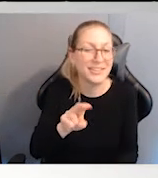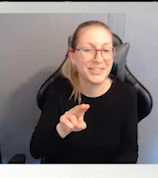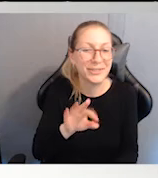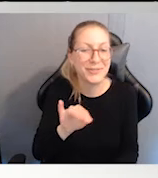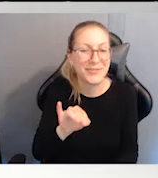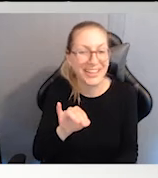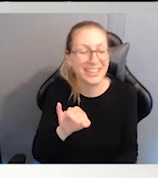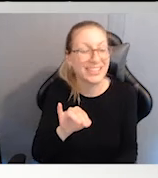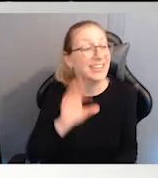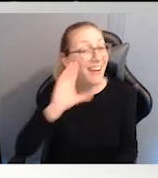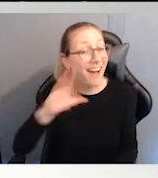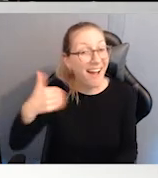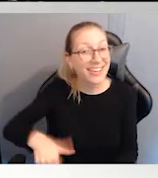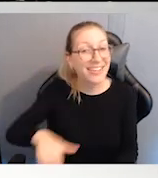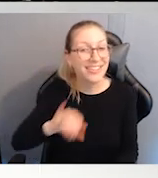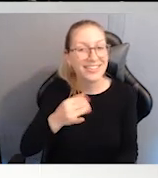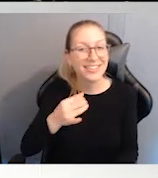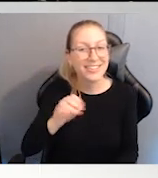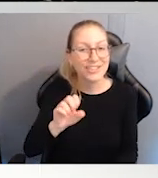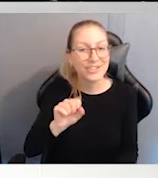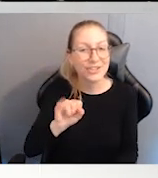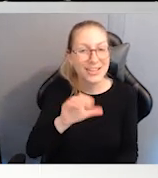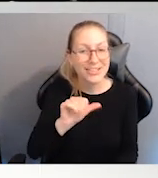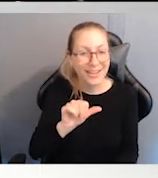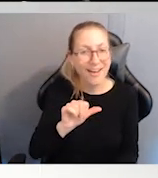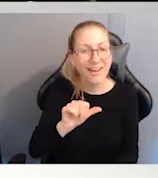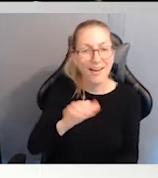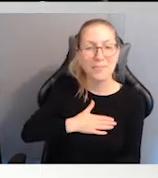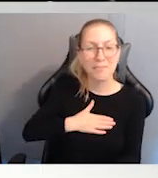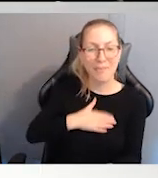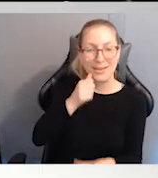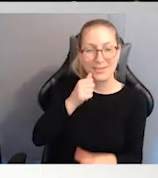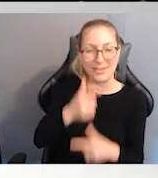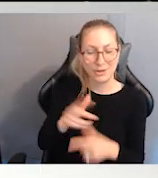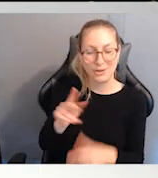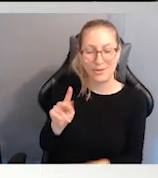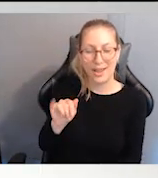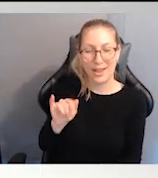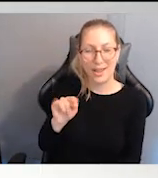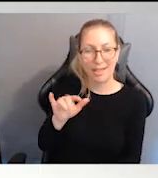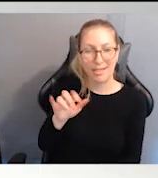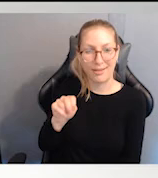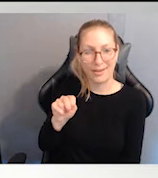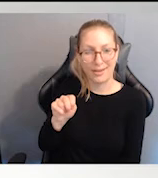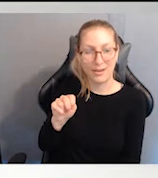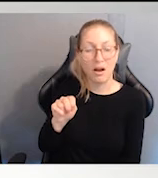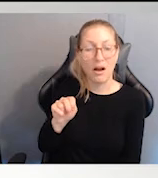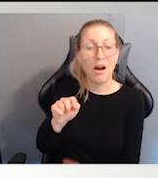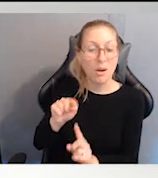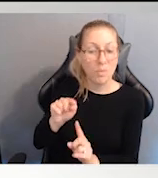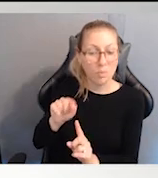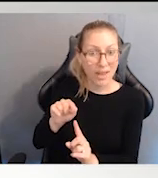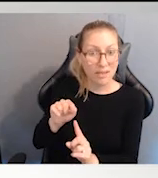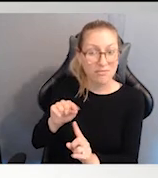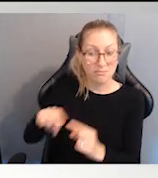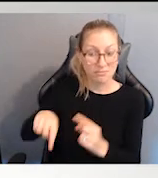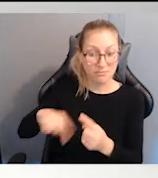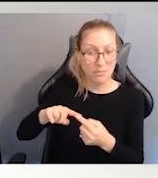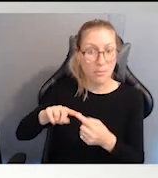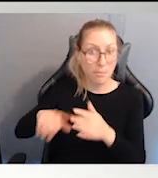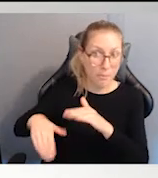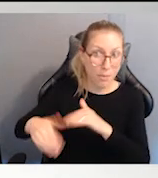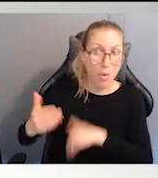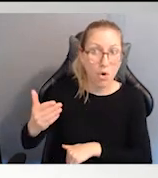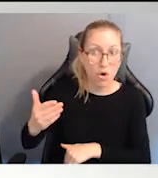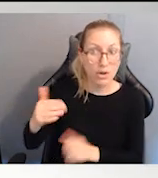I'm Jessica. This is my sister Caitlin here. And when she was born, the doctors told